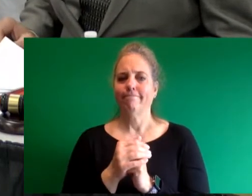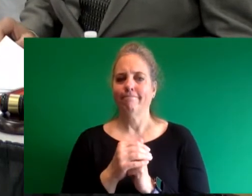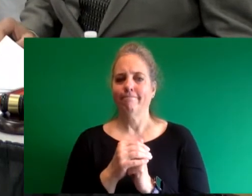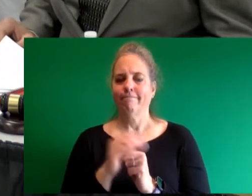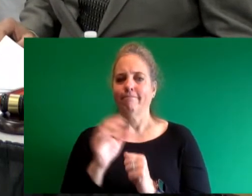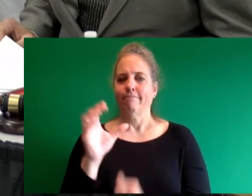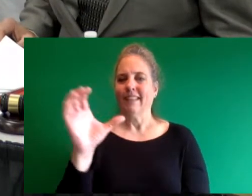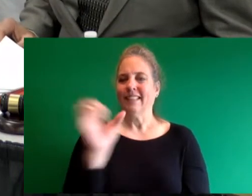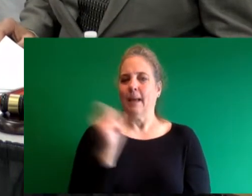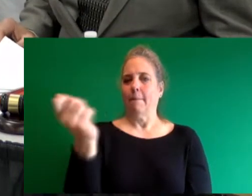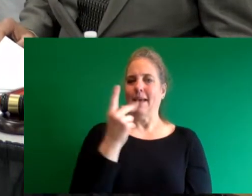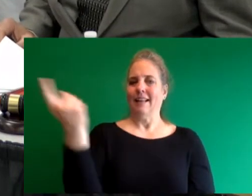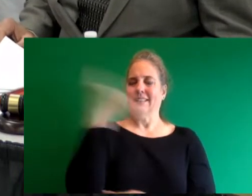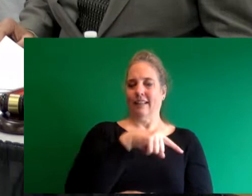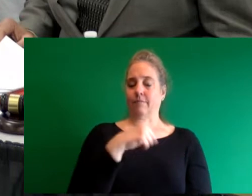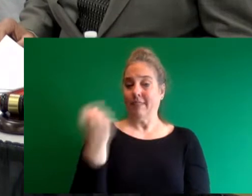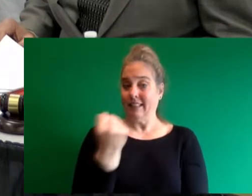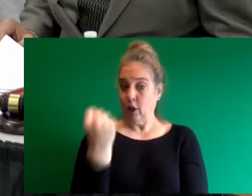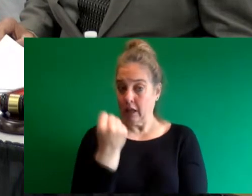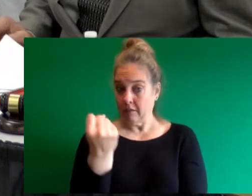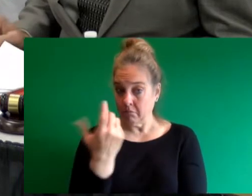to 2. You can go to